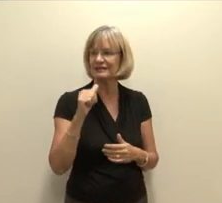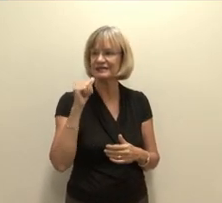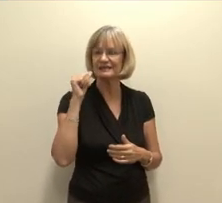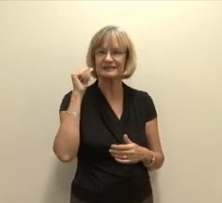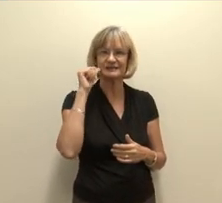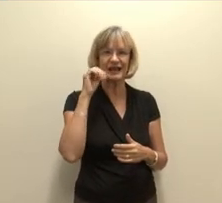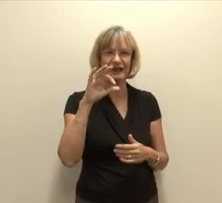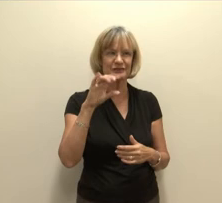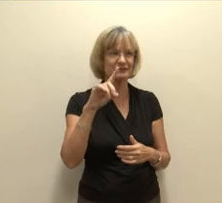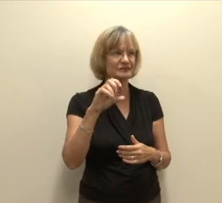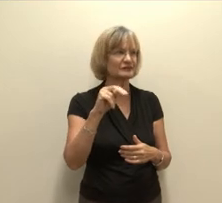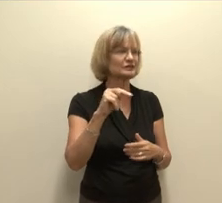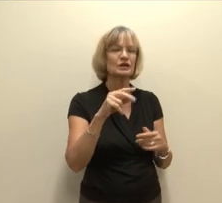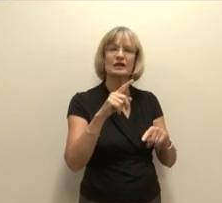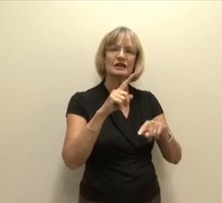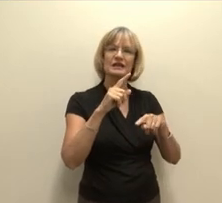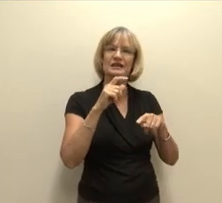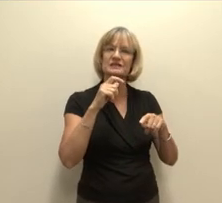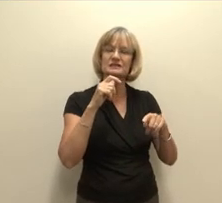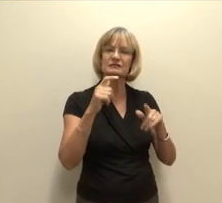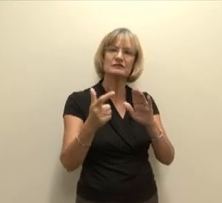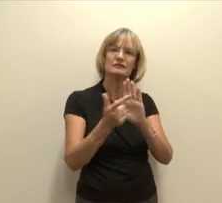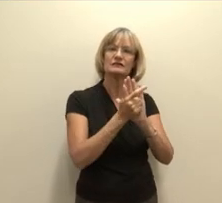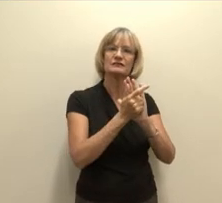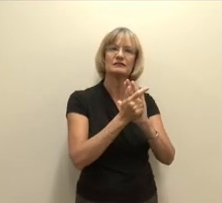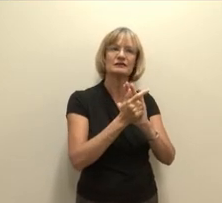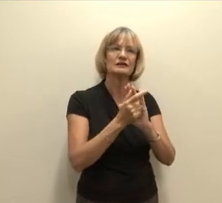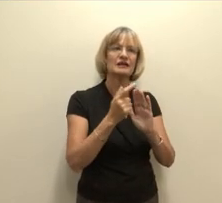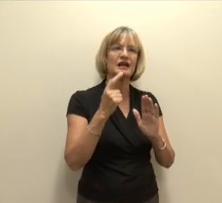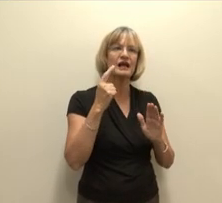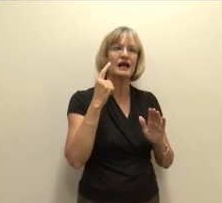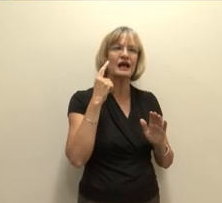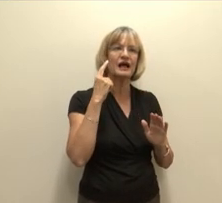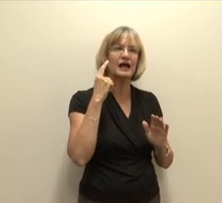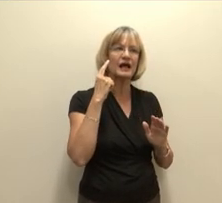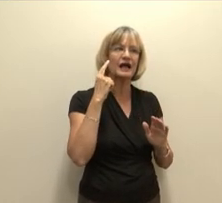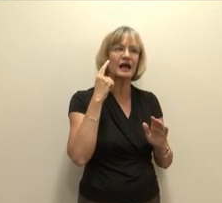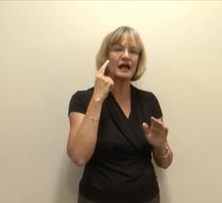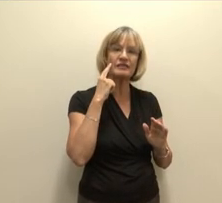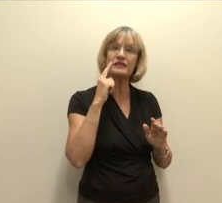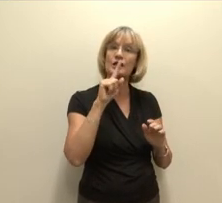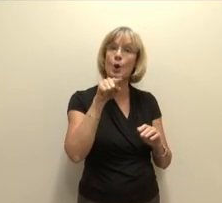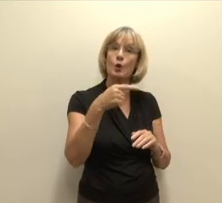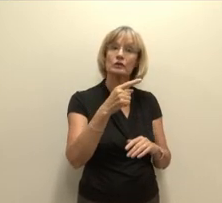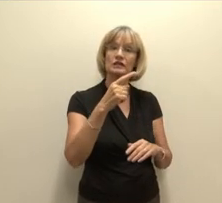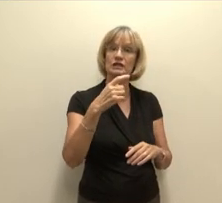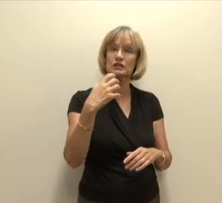They are not allowed on campus. I think the only person should have one is Chief Williams.